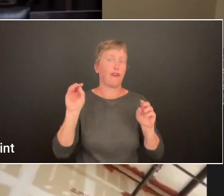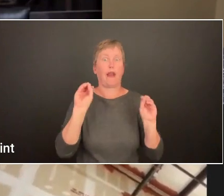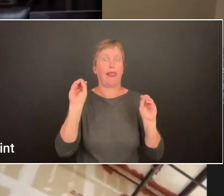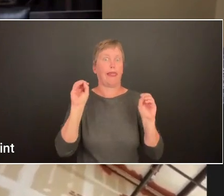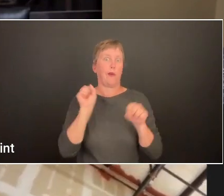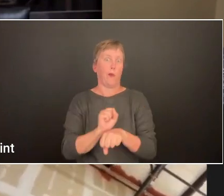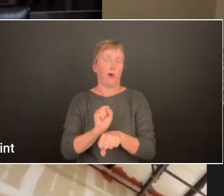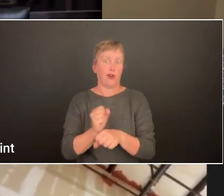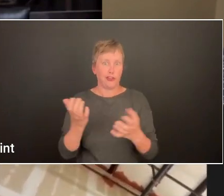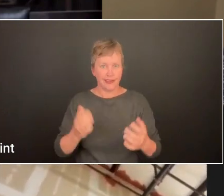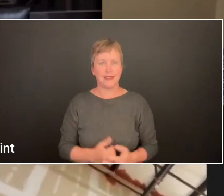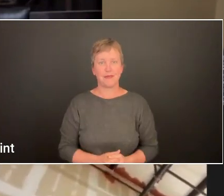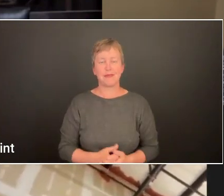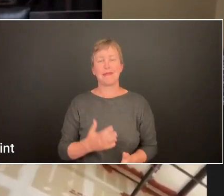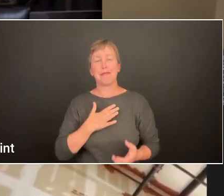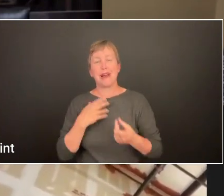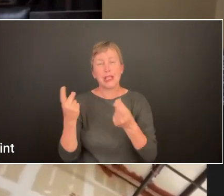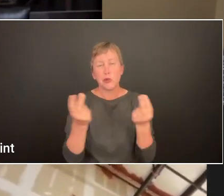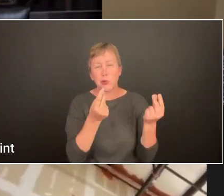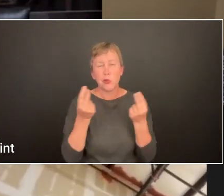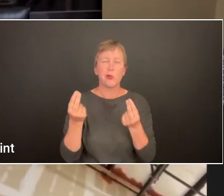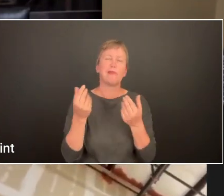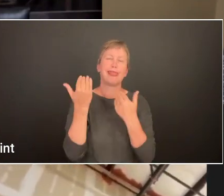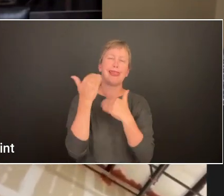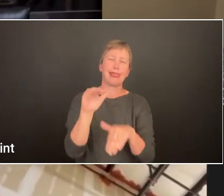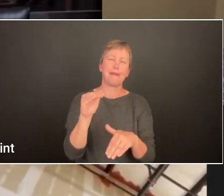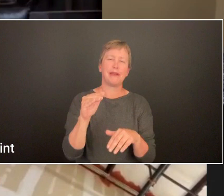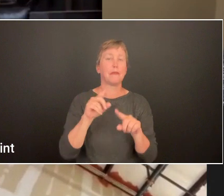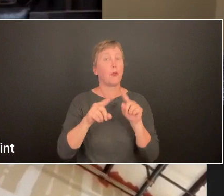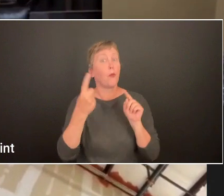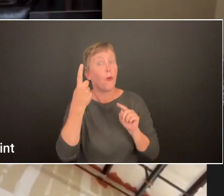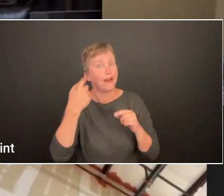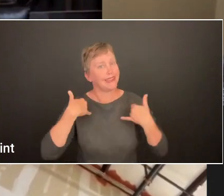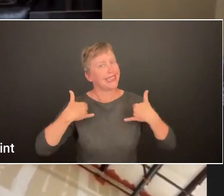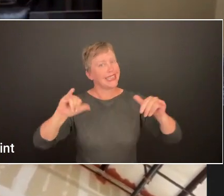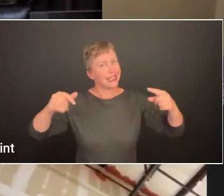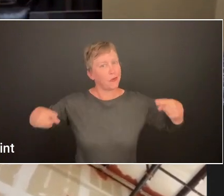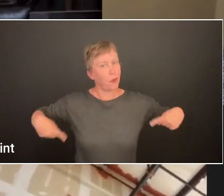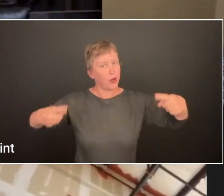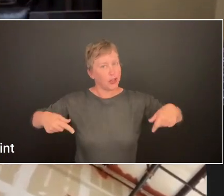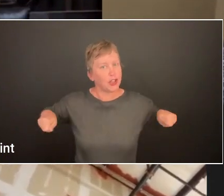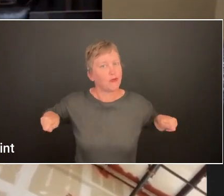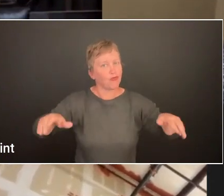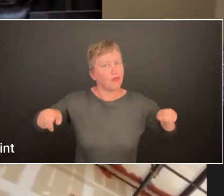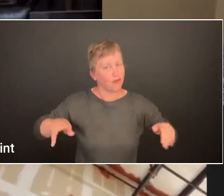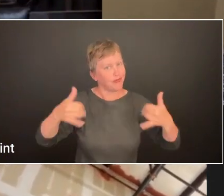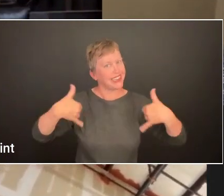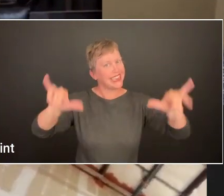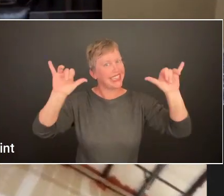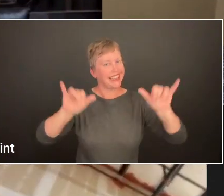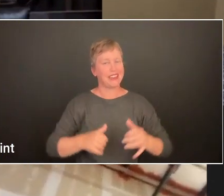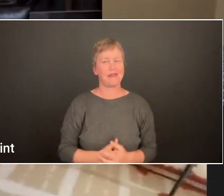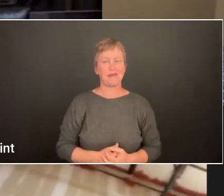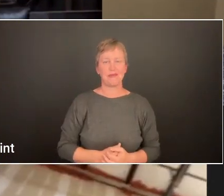did, when we were first injured. So very limited on anything I can do besides be in a